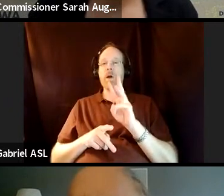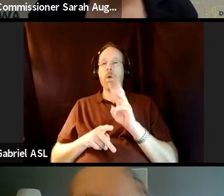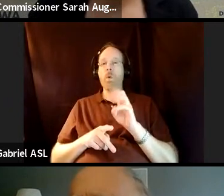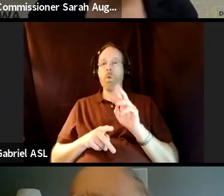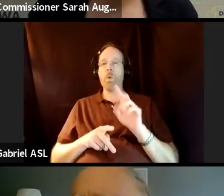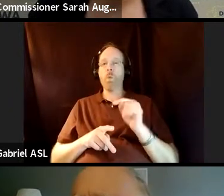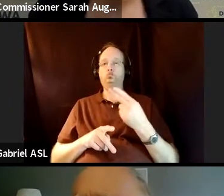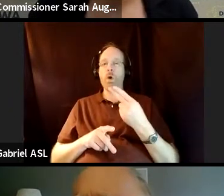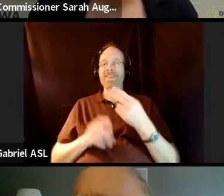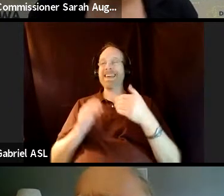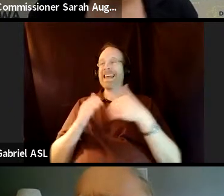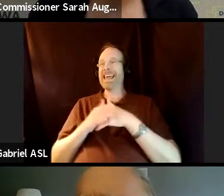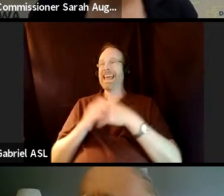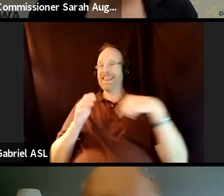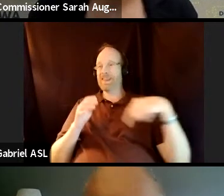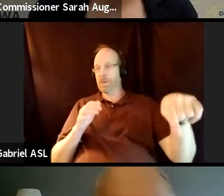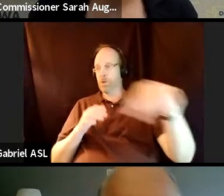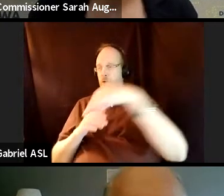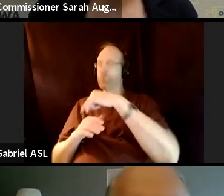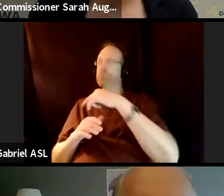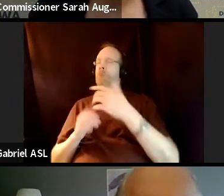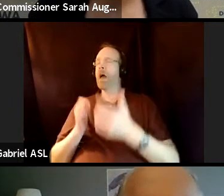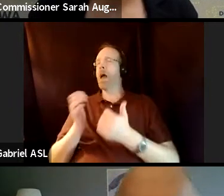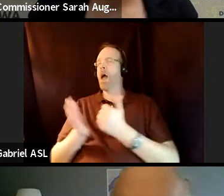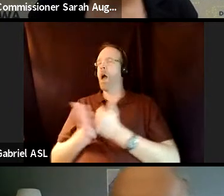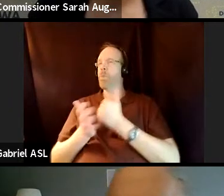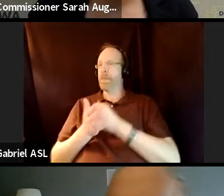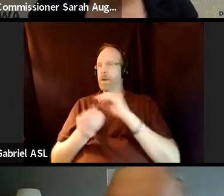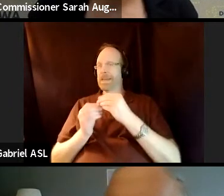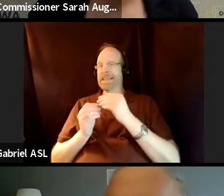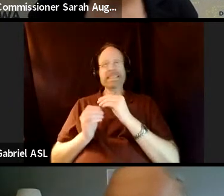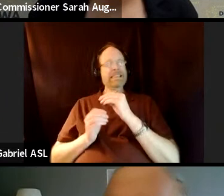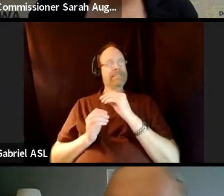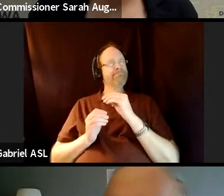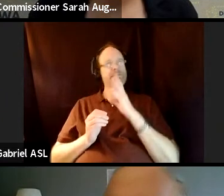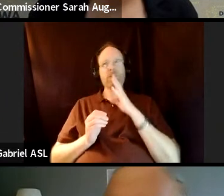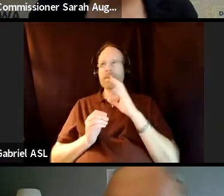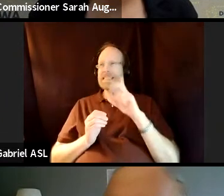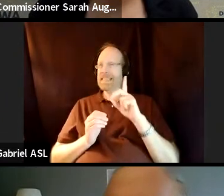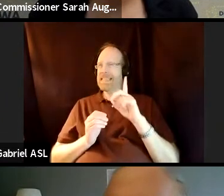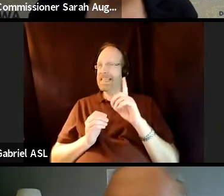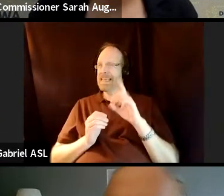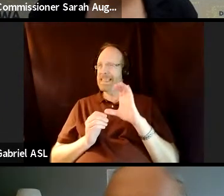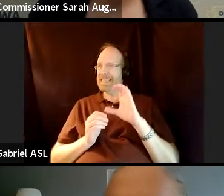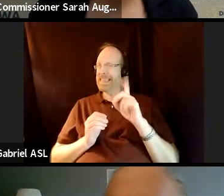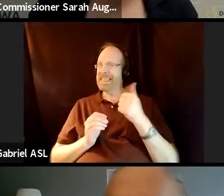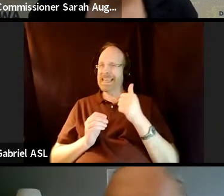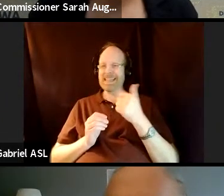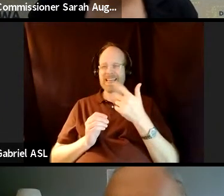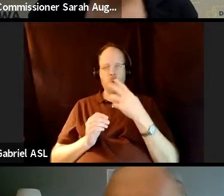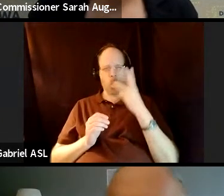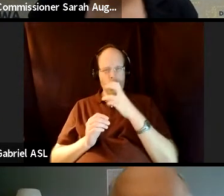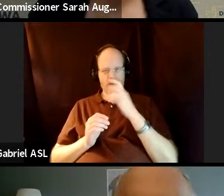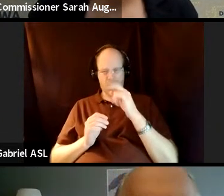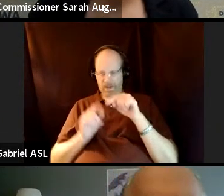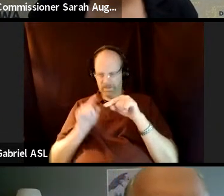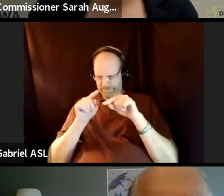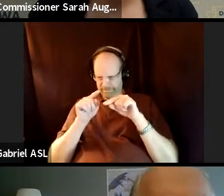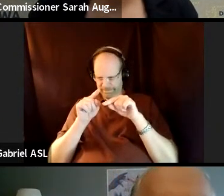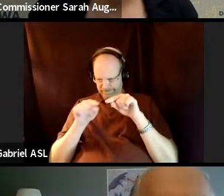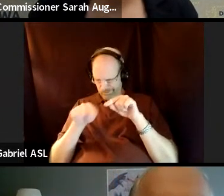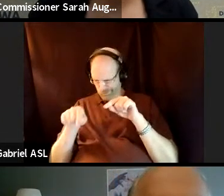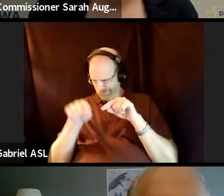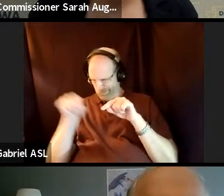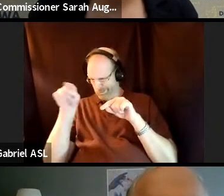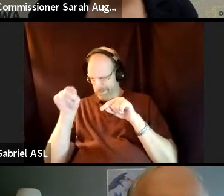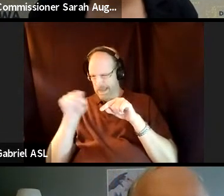numbers. And then in regards to CD 10, it's just really sort of weird that there's that little squared jag in